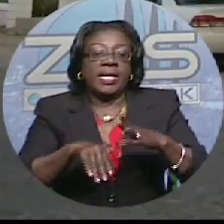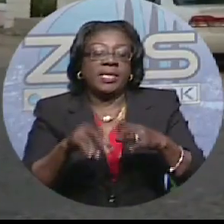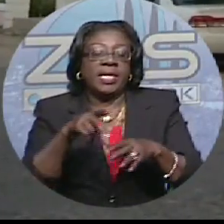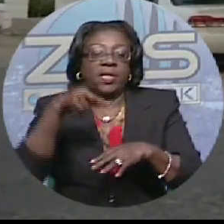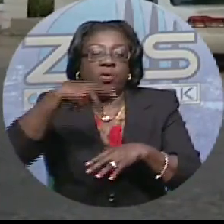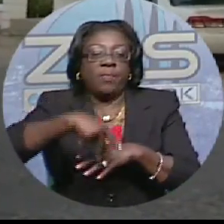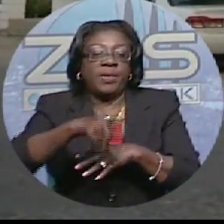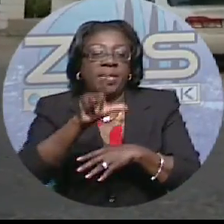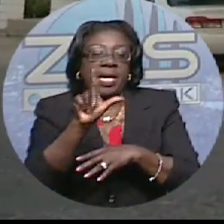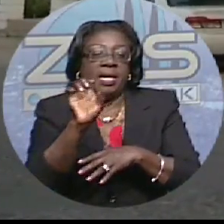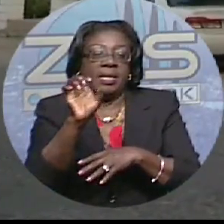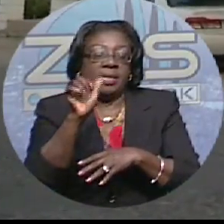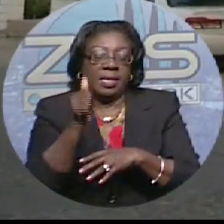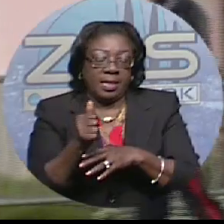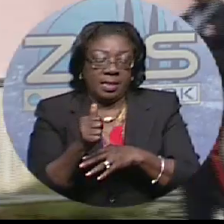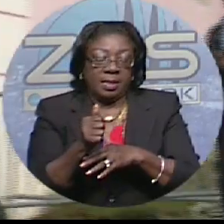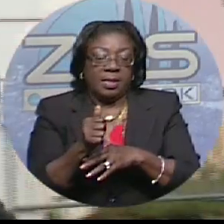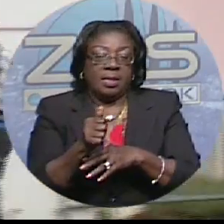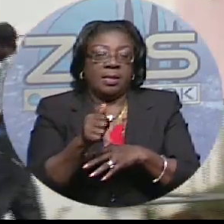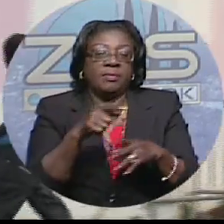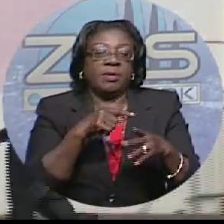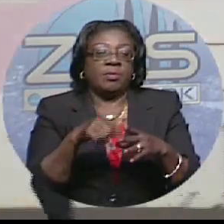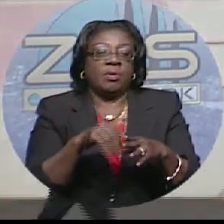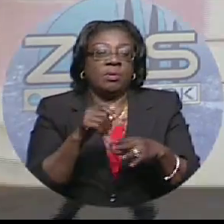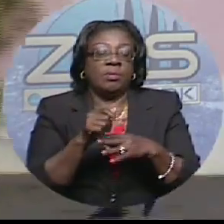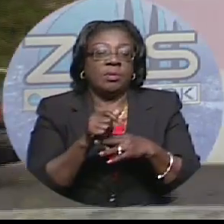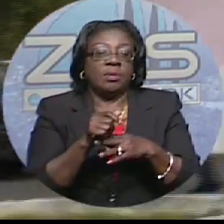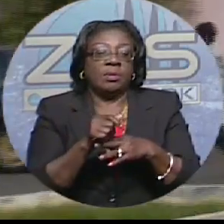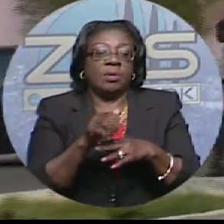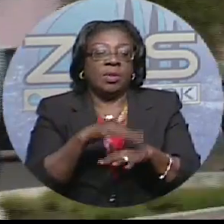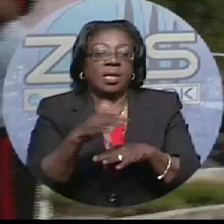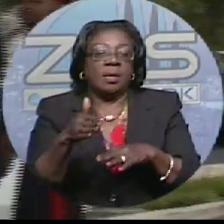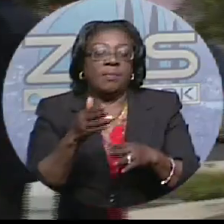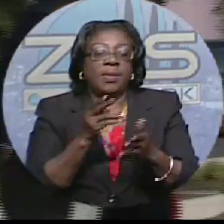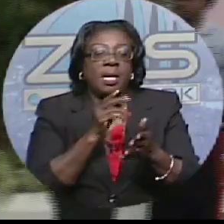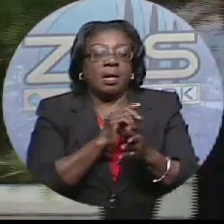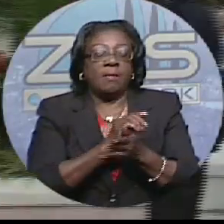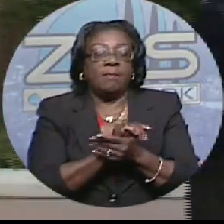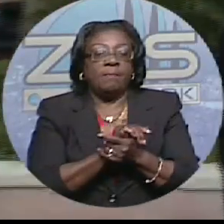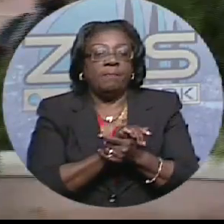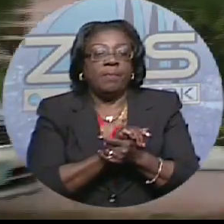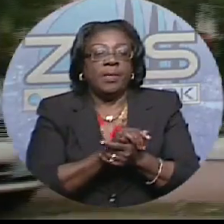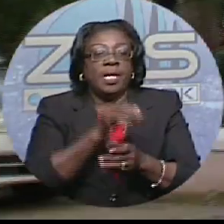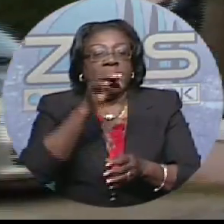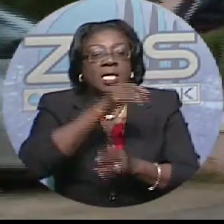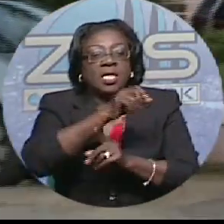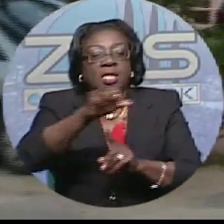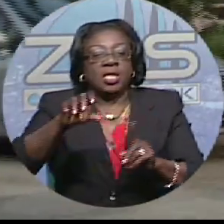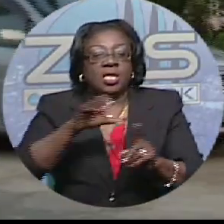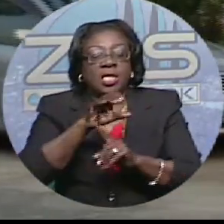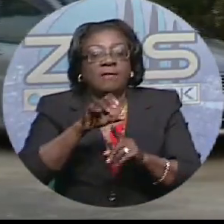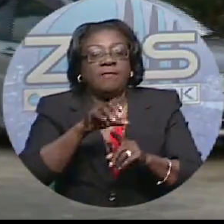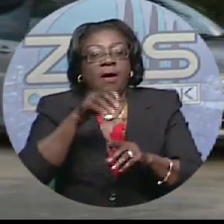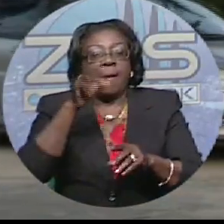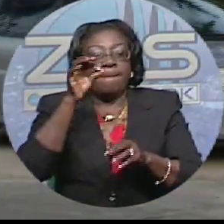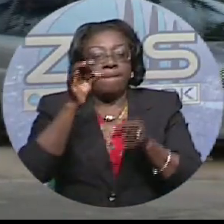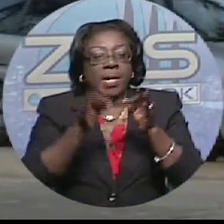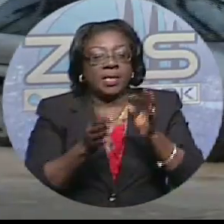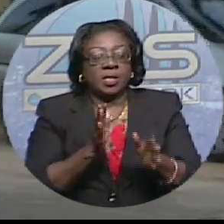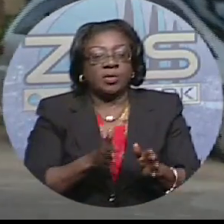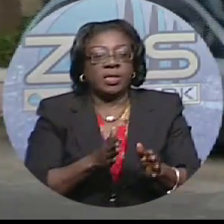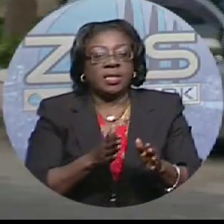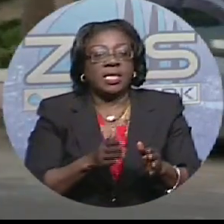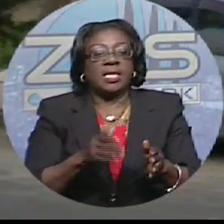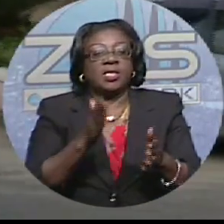are provisions under the law for the court to enter a plea on their behalf. Chief Magistrate Joanne Ferguson Pratt then adjourned the matter